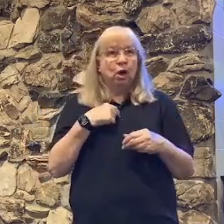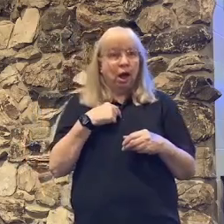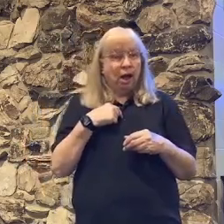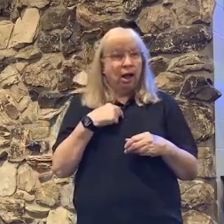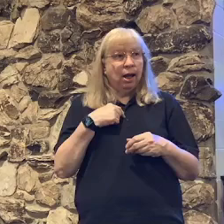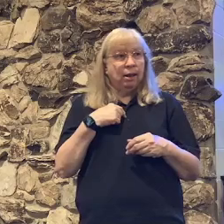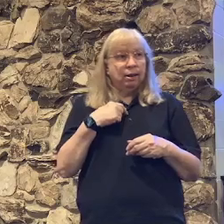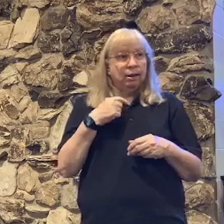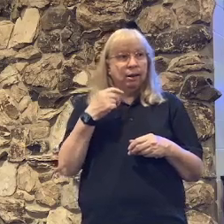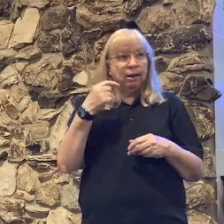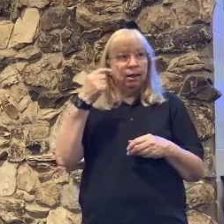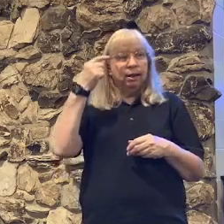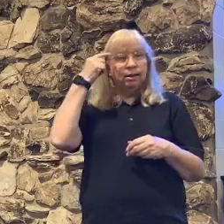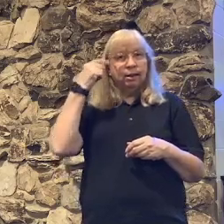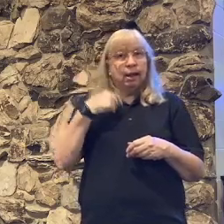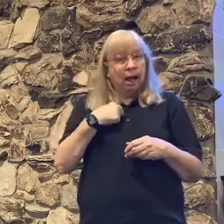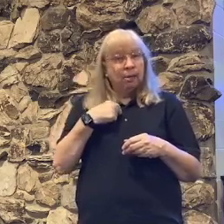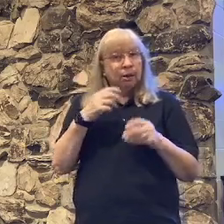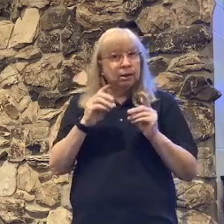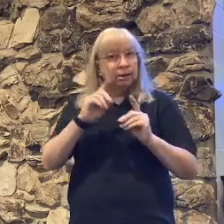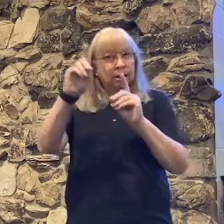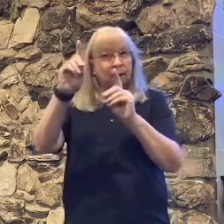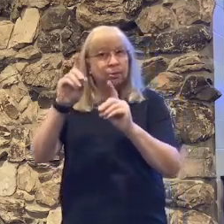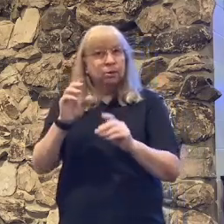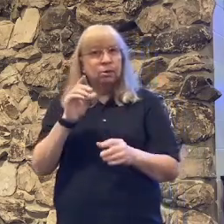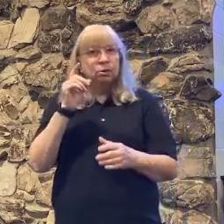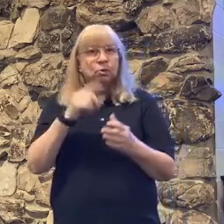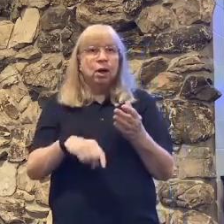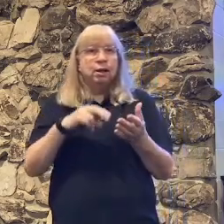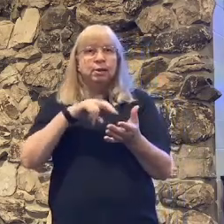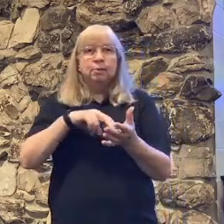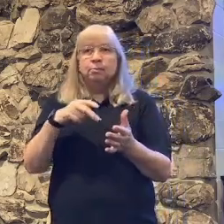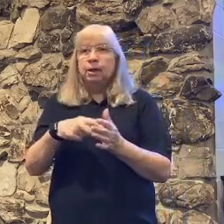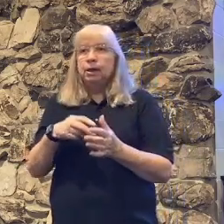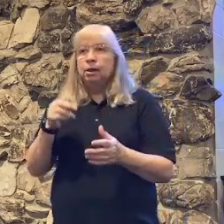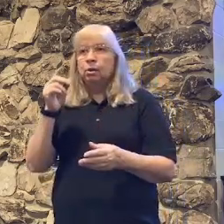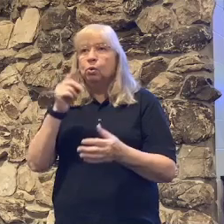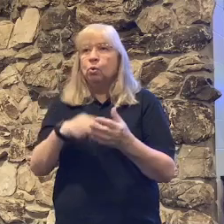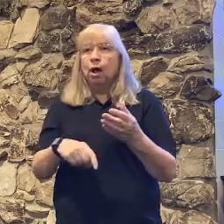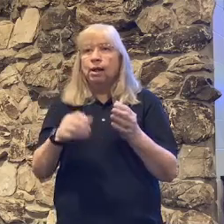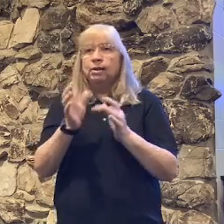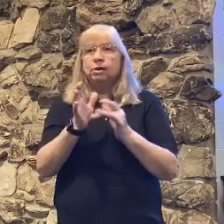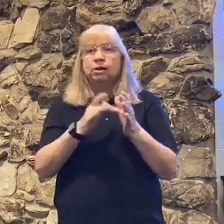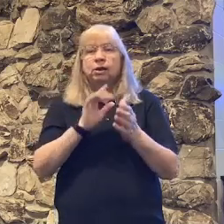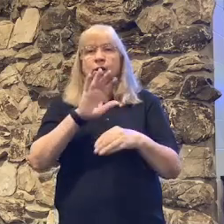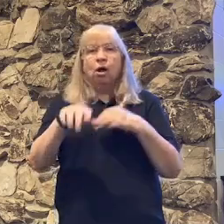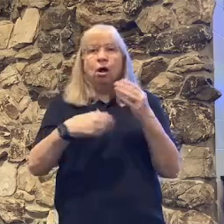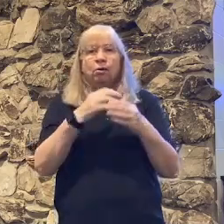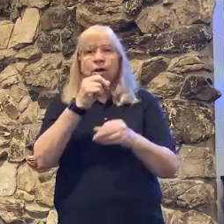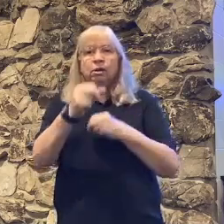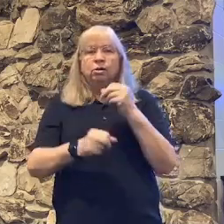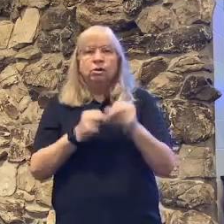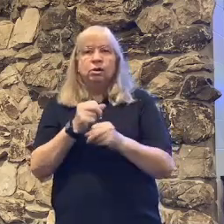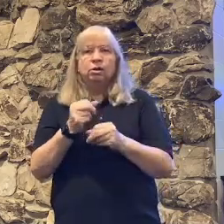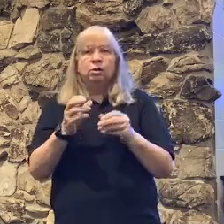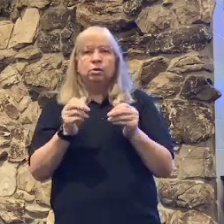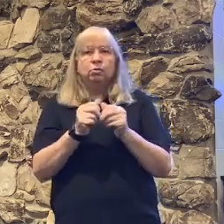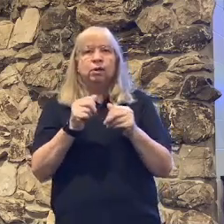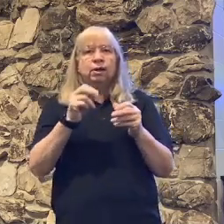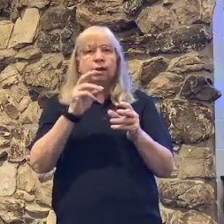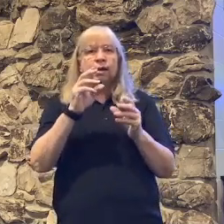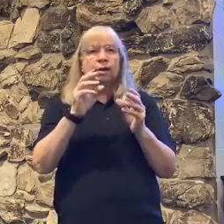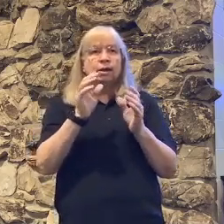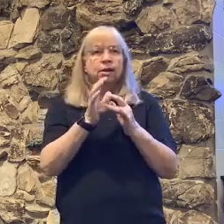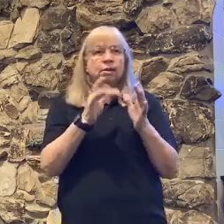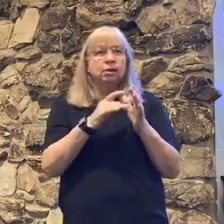disciple? If I'm a disciple, what does that mean? What is Jesus, all these years with Jesus, what have I